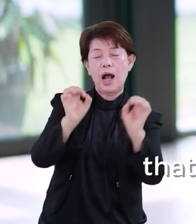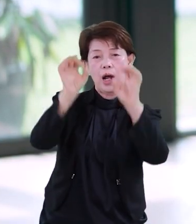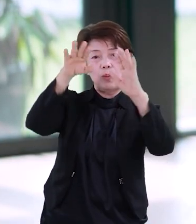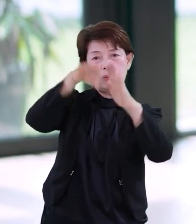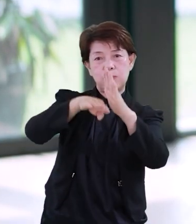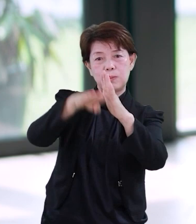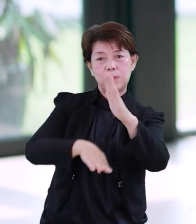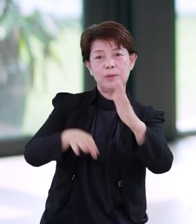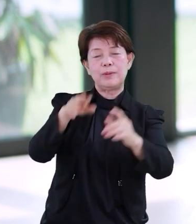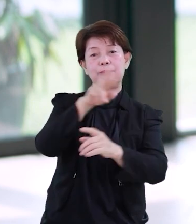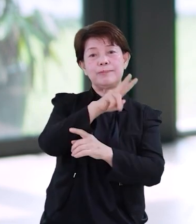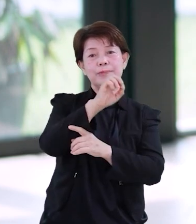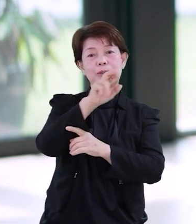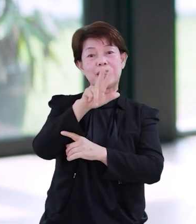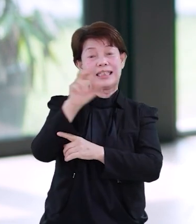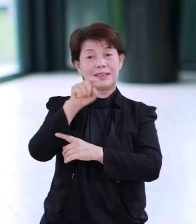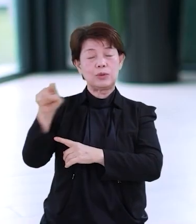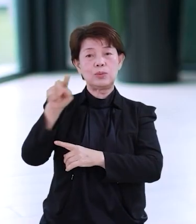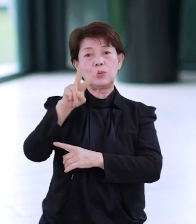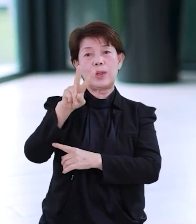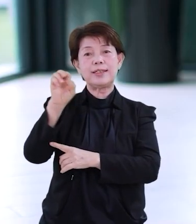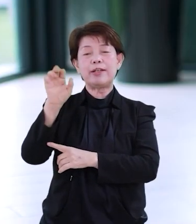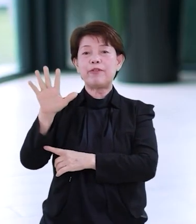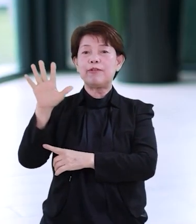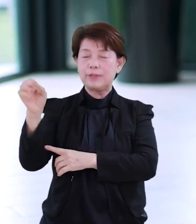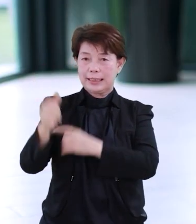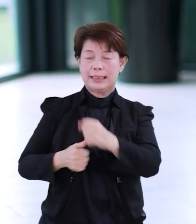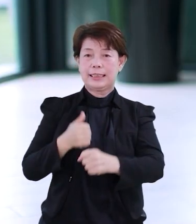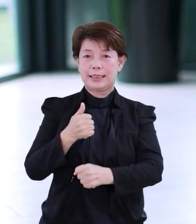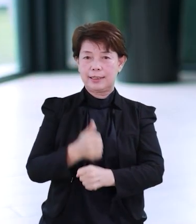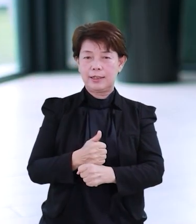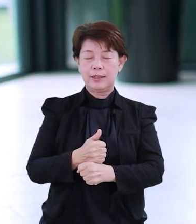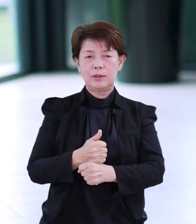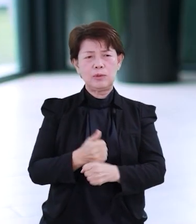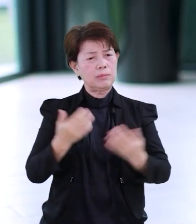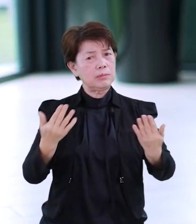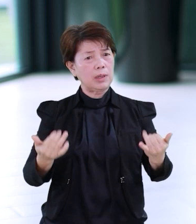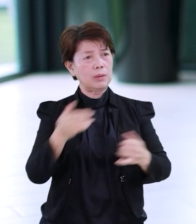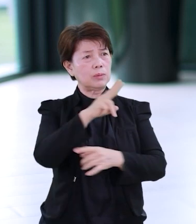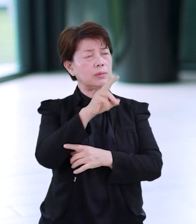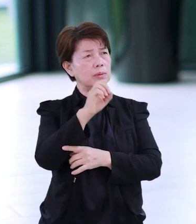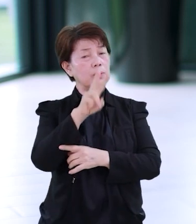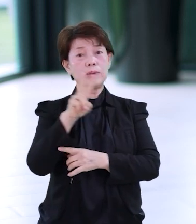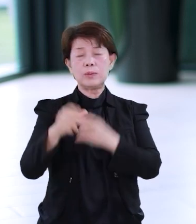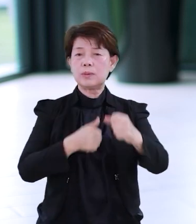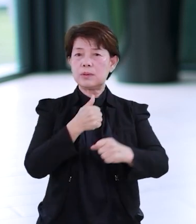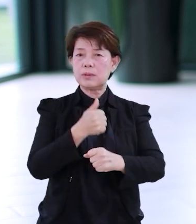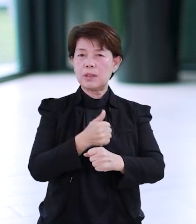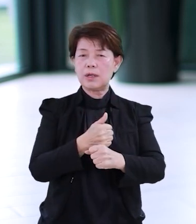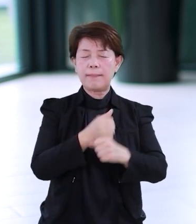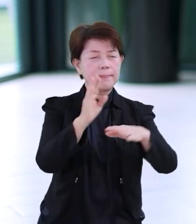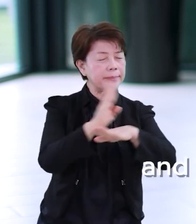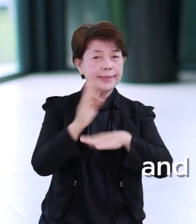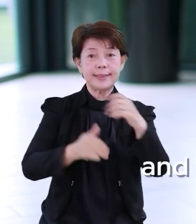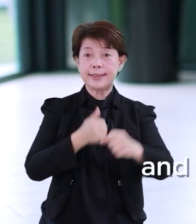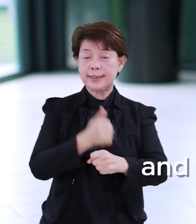emission over 2030 and 2050. So 2022 was actually a very busy year in terms of corporate exercises for